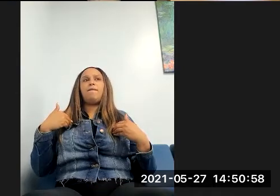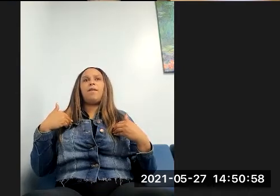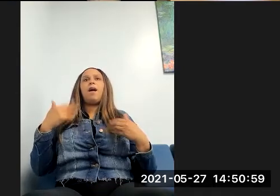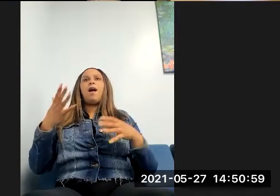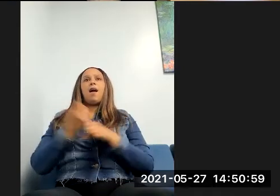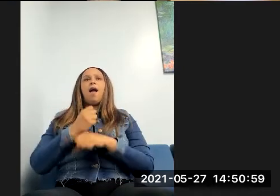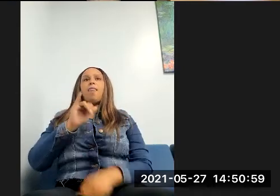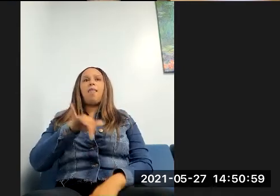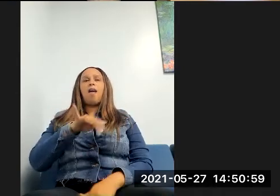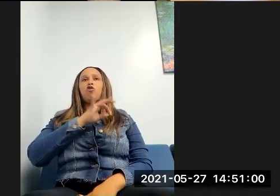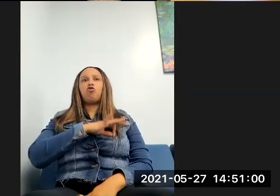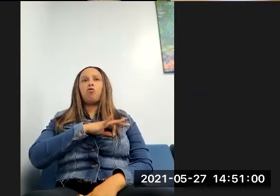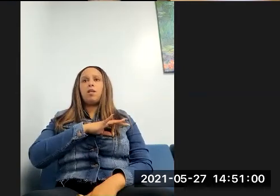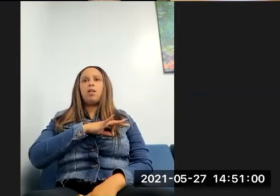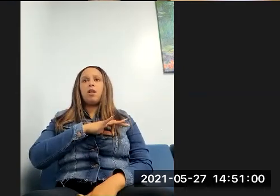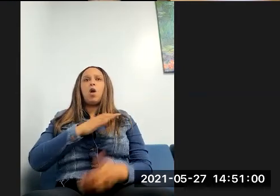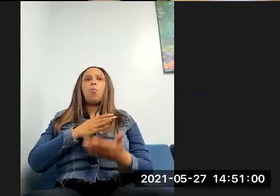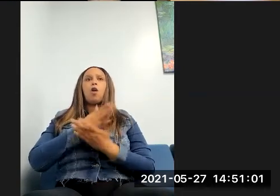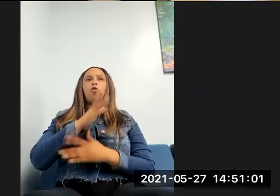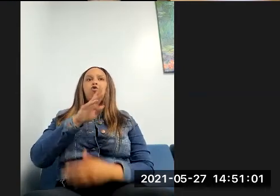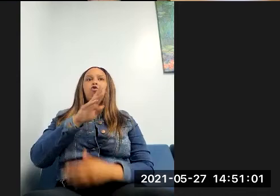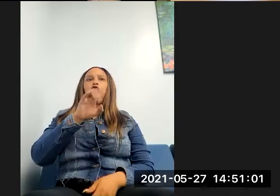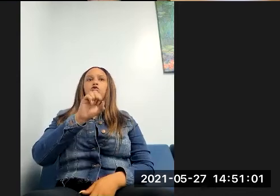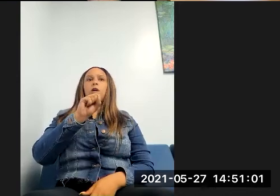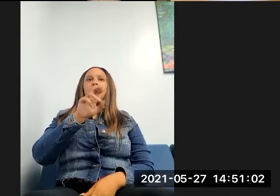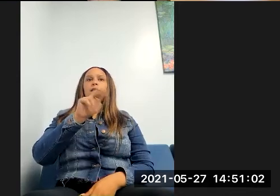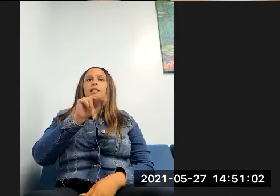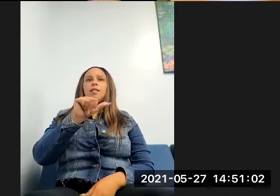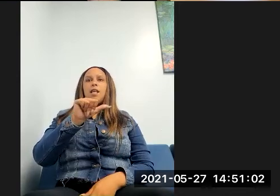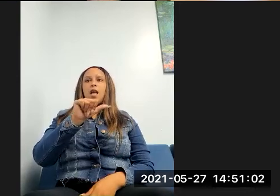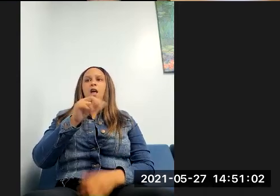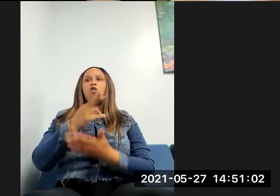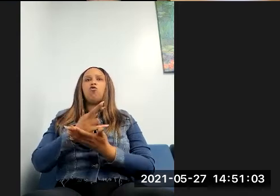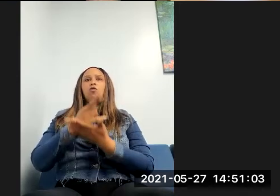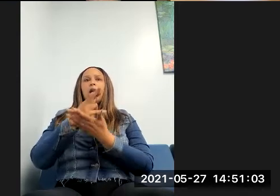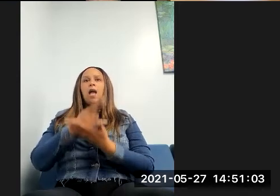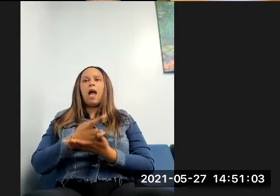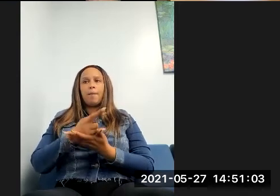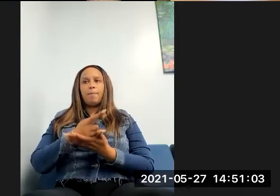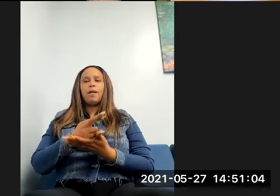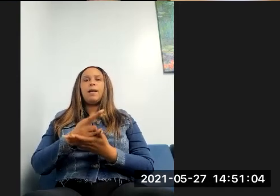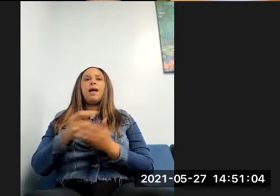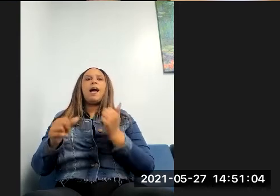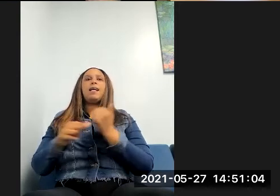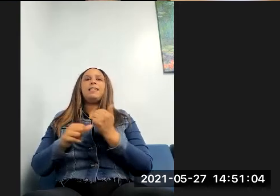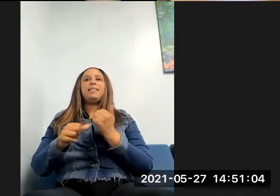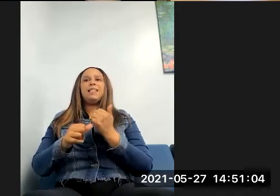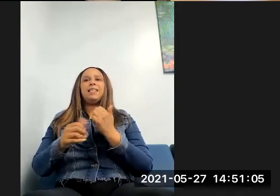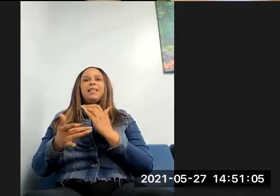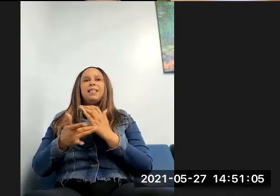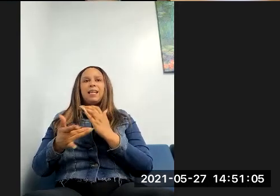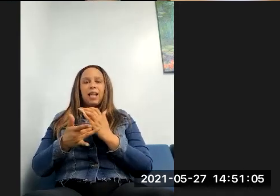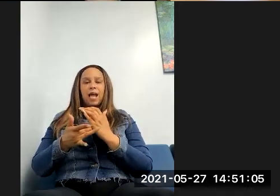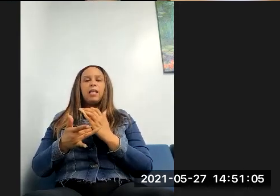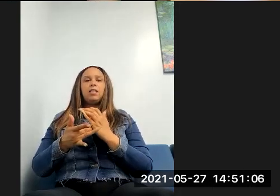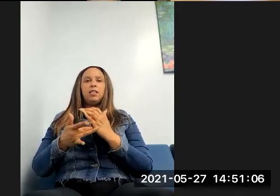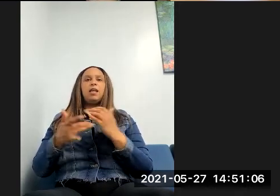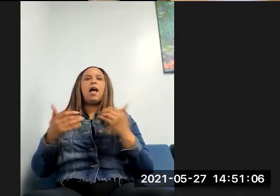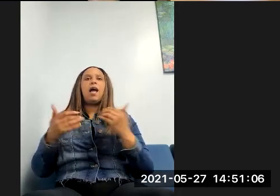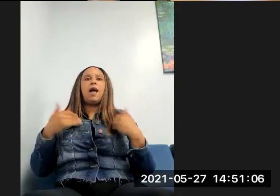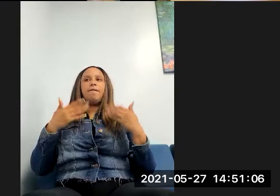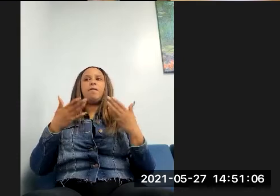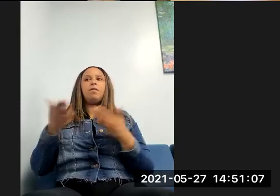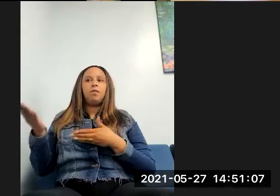through RESNA, which is the Rehab Engineering and Assistive Technology Society of North America. But